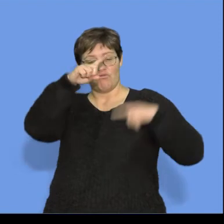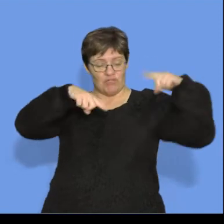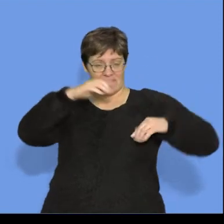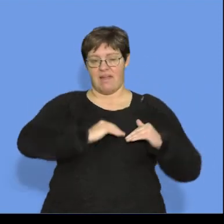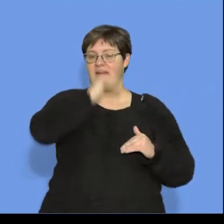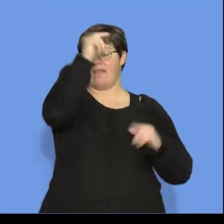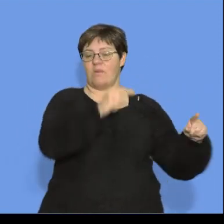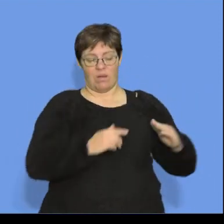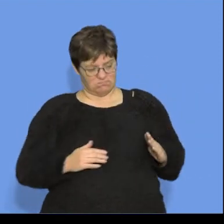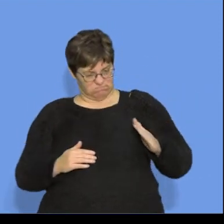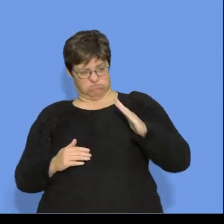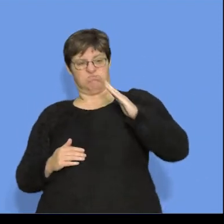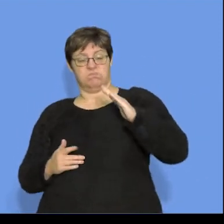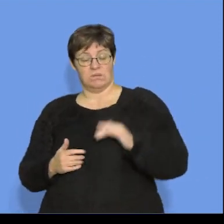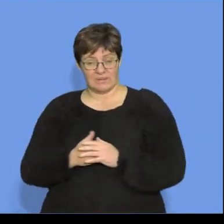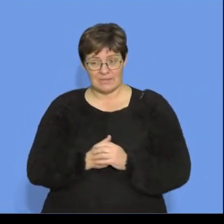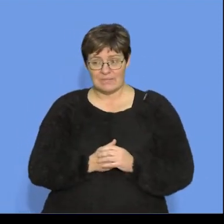rate.